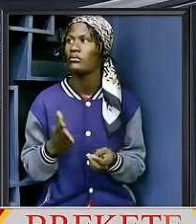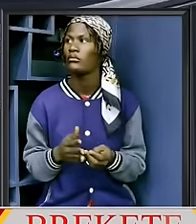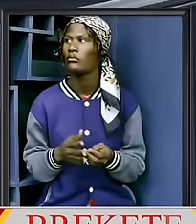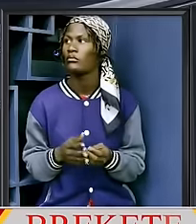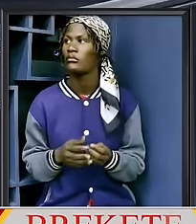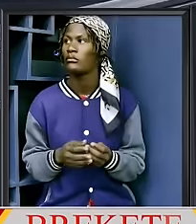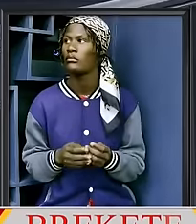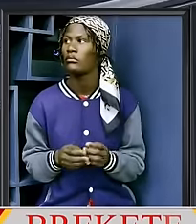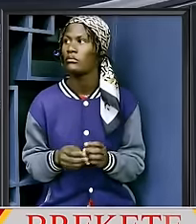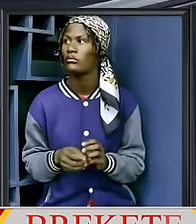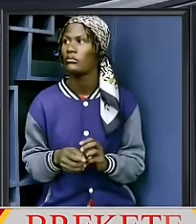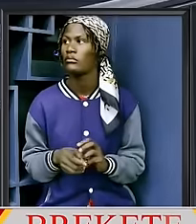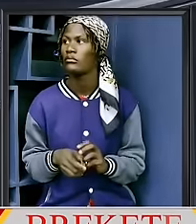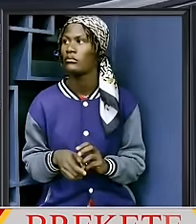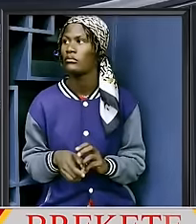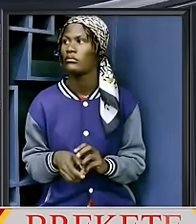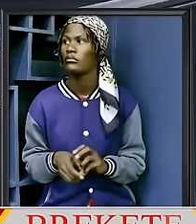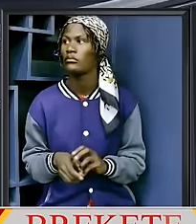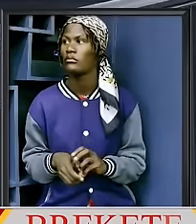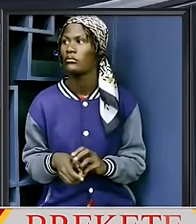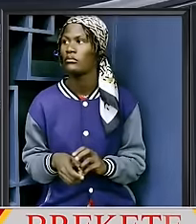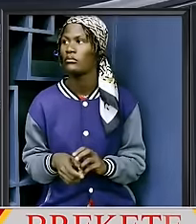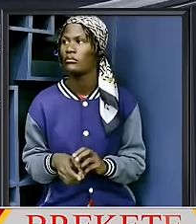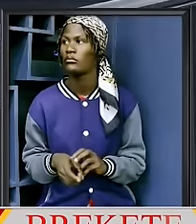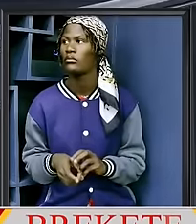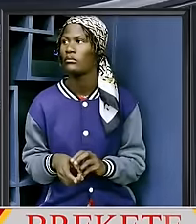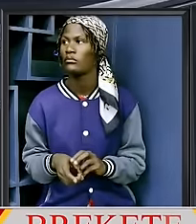Come forward, please.